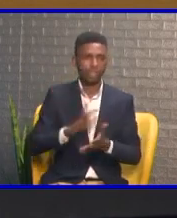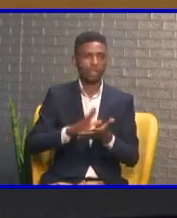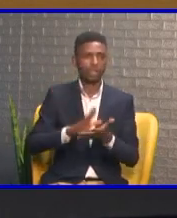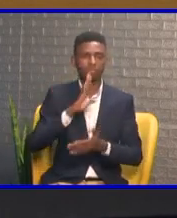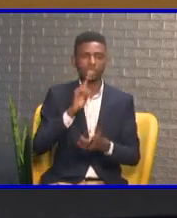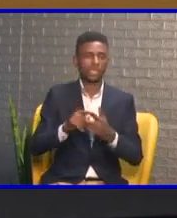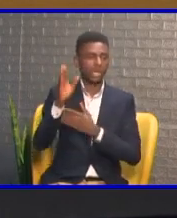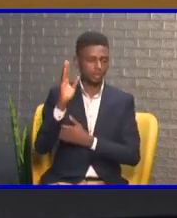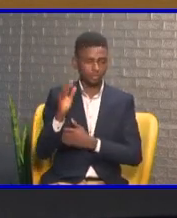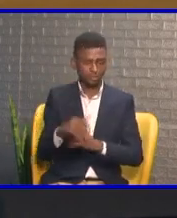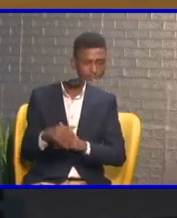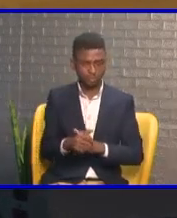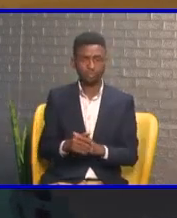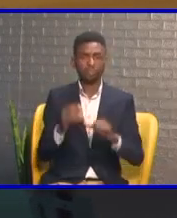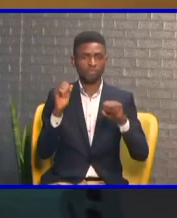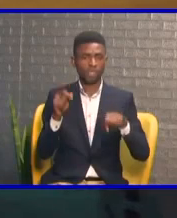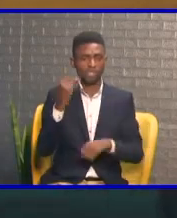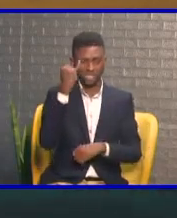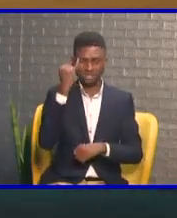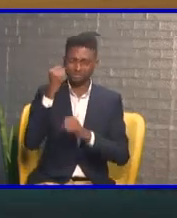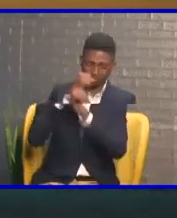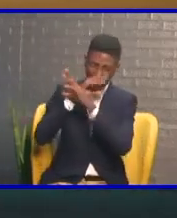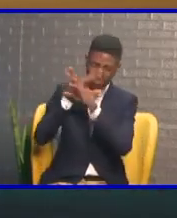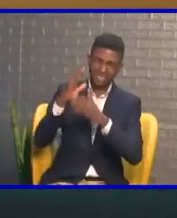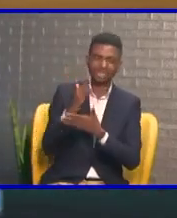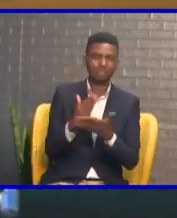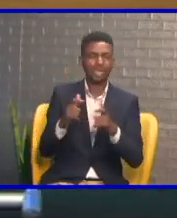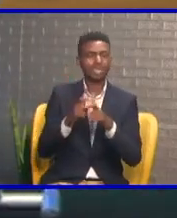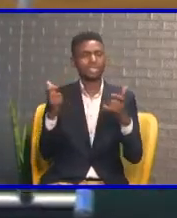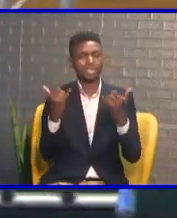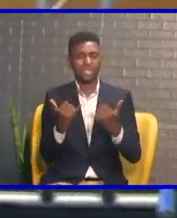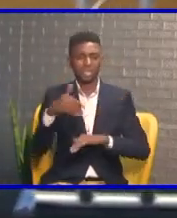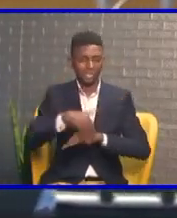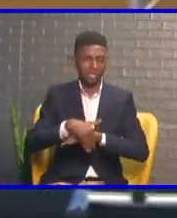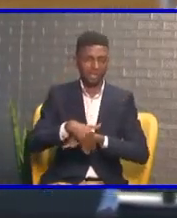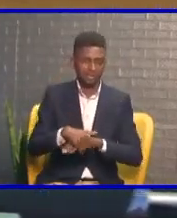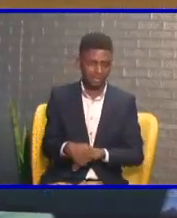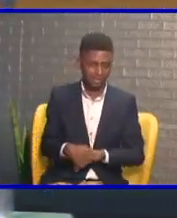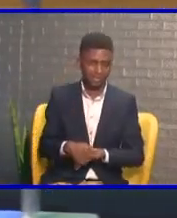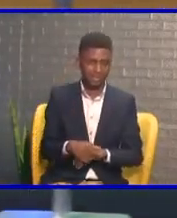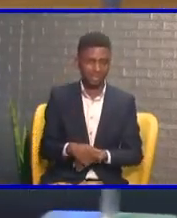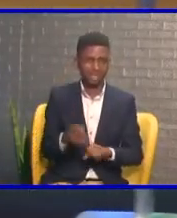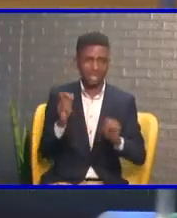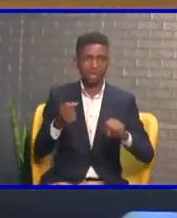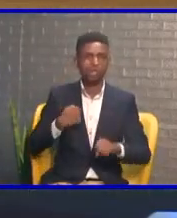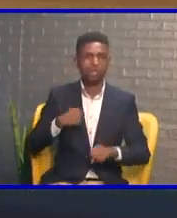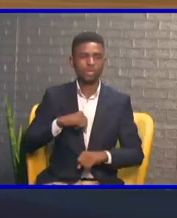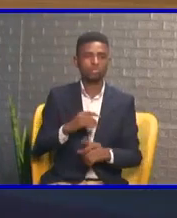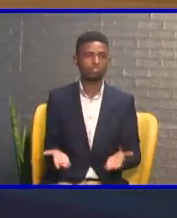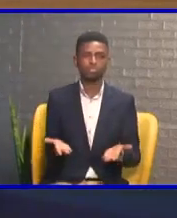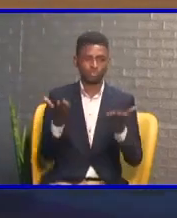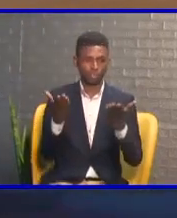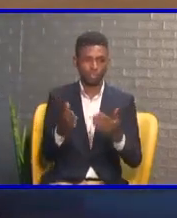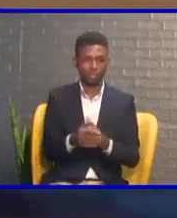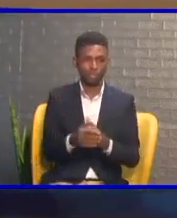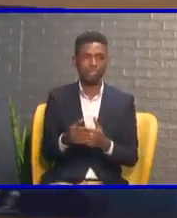God. Can you imagine something great tonight? Hallelujah. Shall we rise on our feet? My time is almost up, but I want us